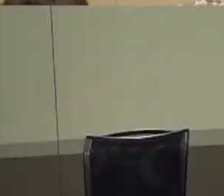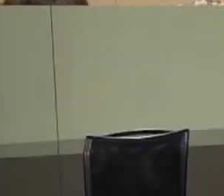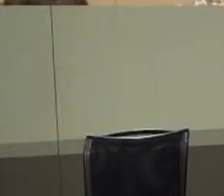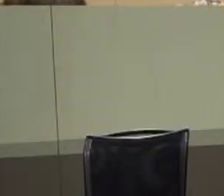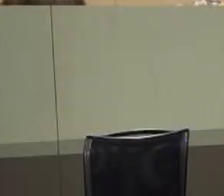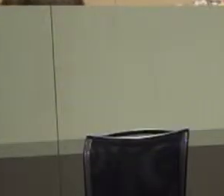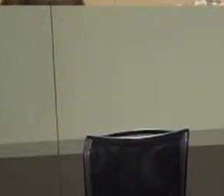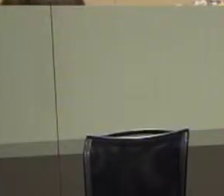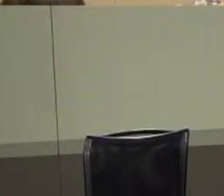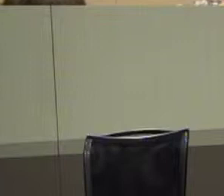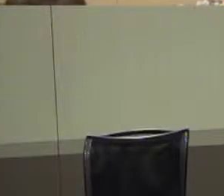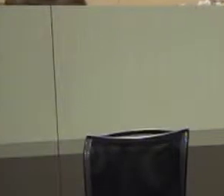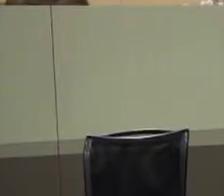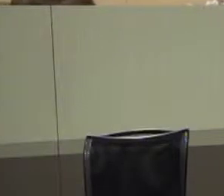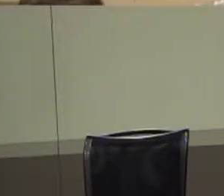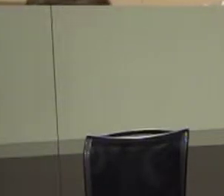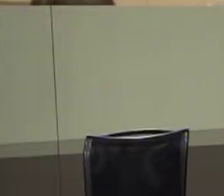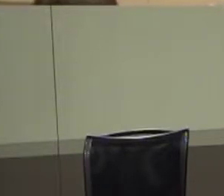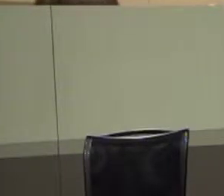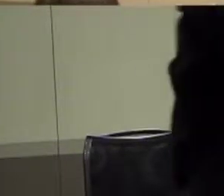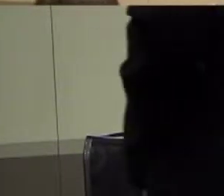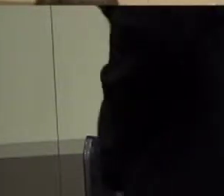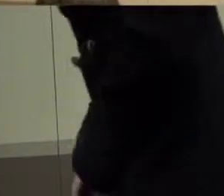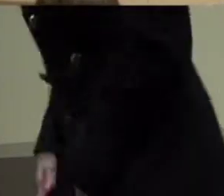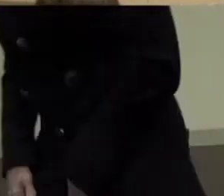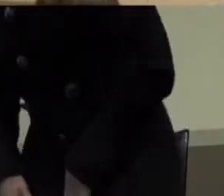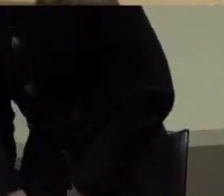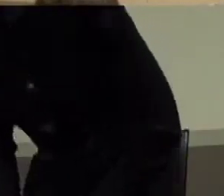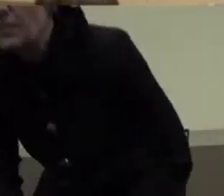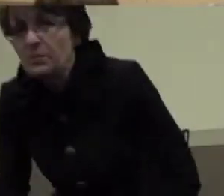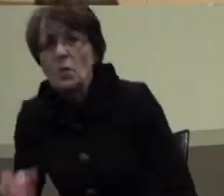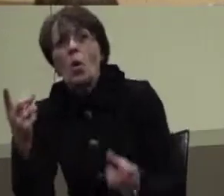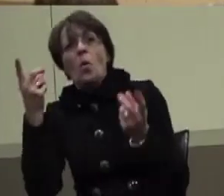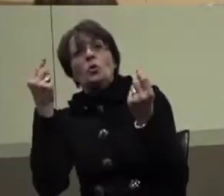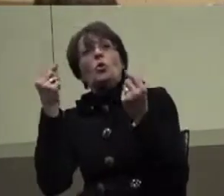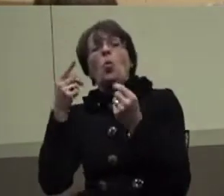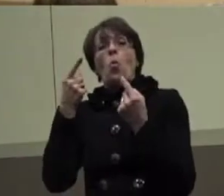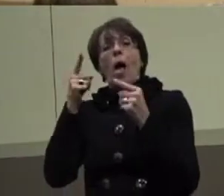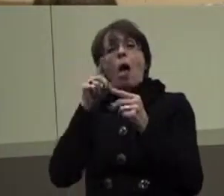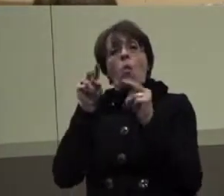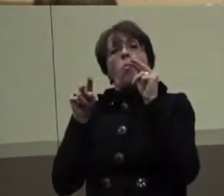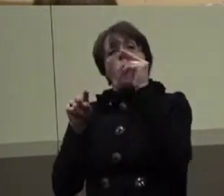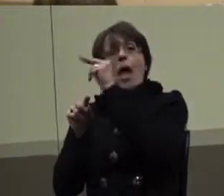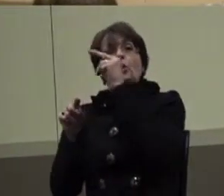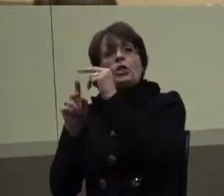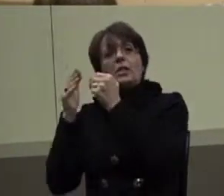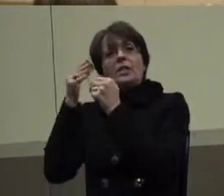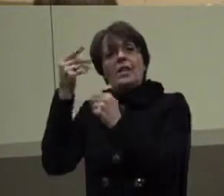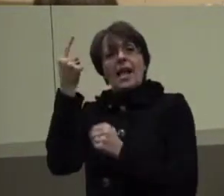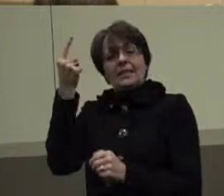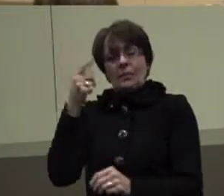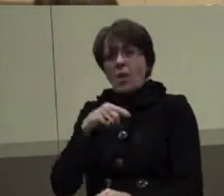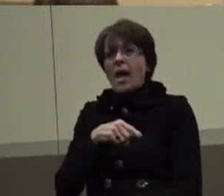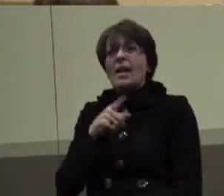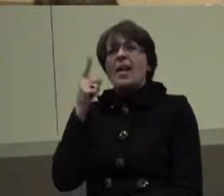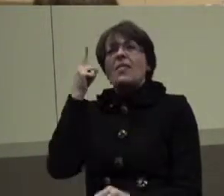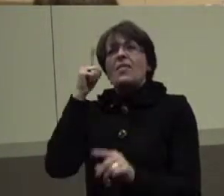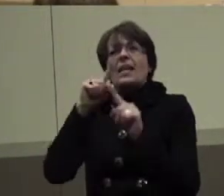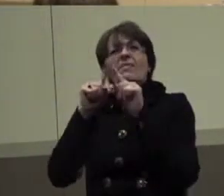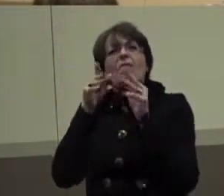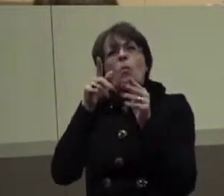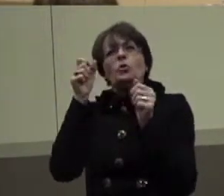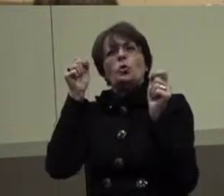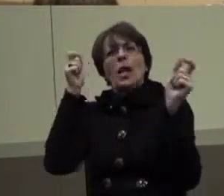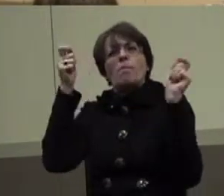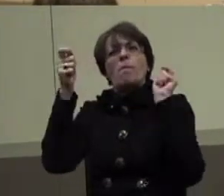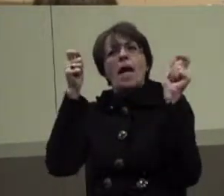All right, here's what I want you to do while we watch this next one. I want you, while you're watching this, think of ways that this could be modified